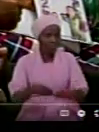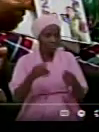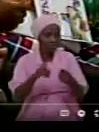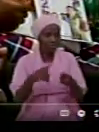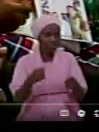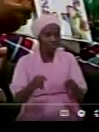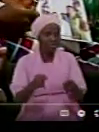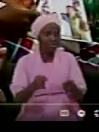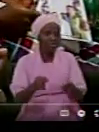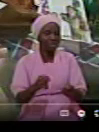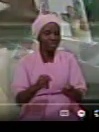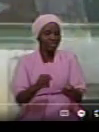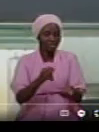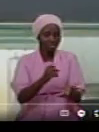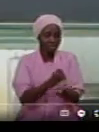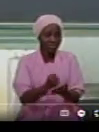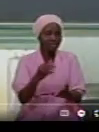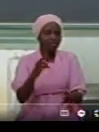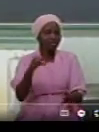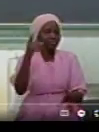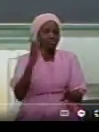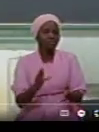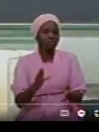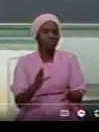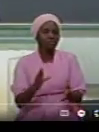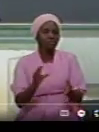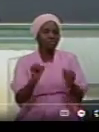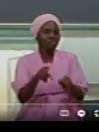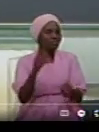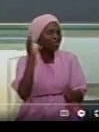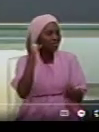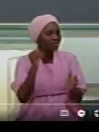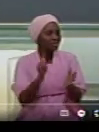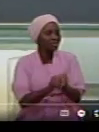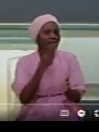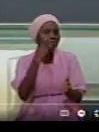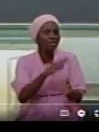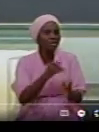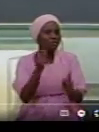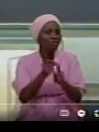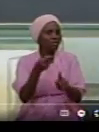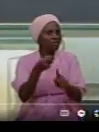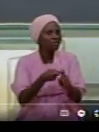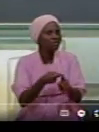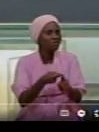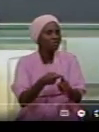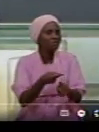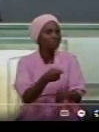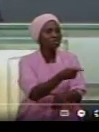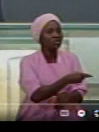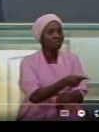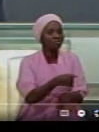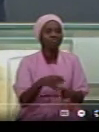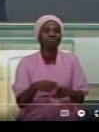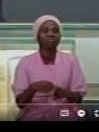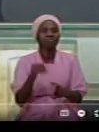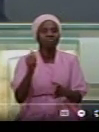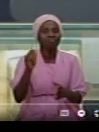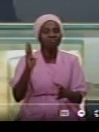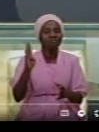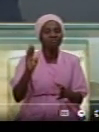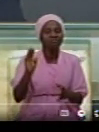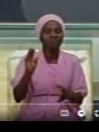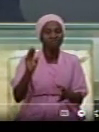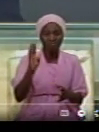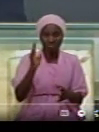imagine hearing abominable words from them? Abominable language from them? Can